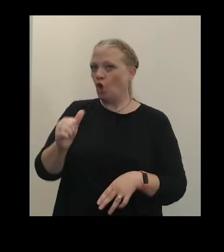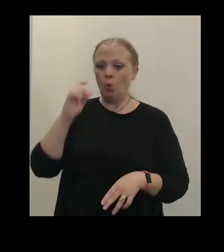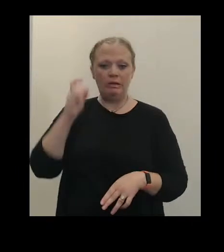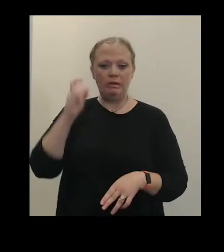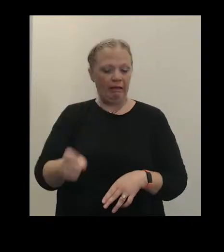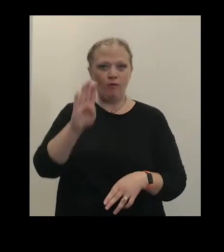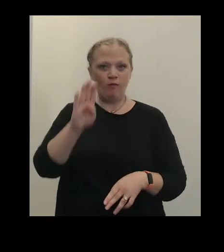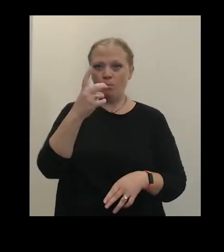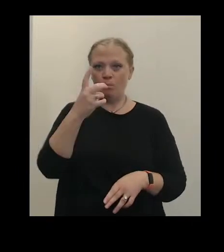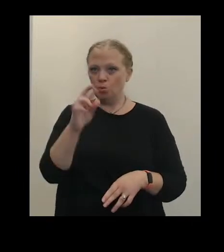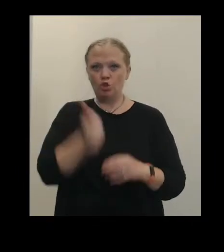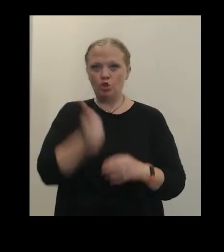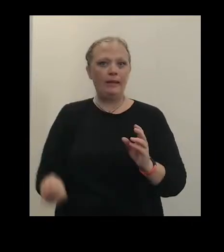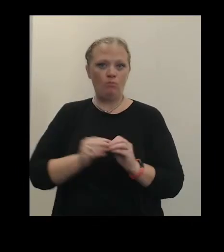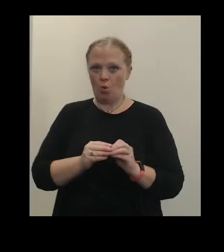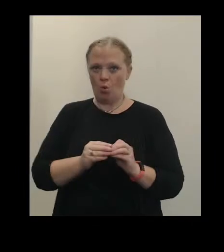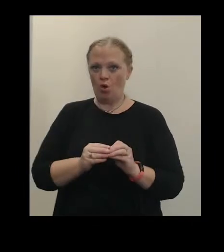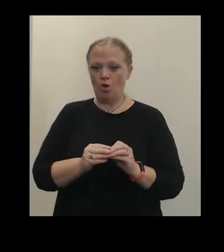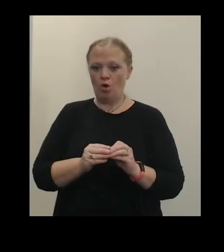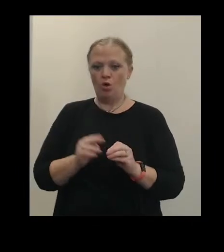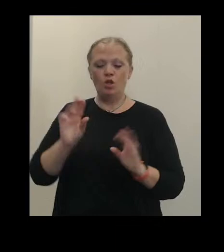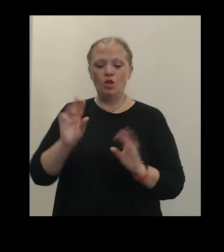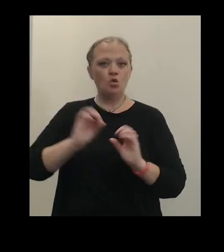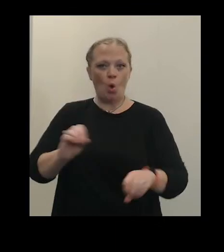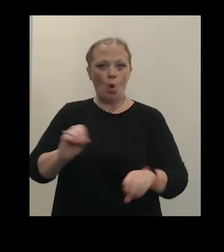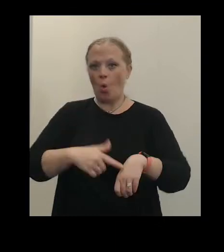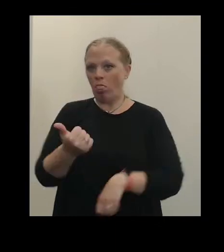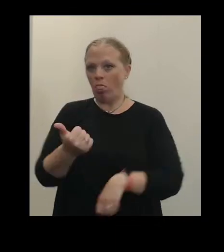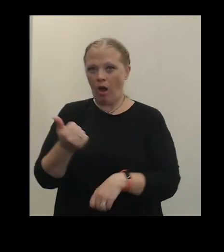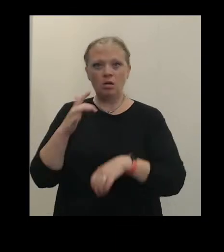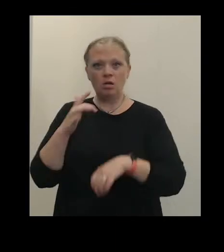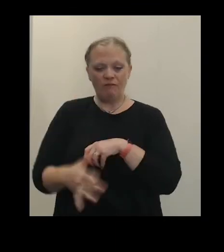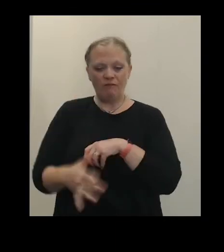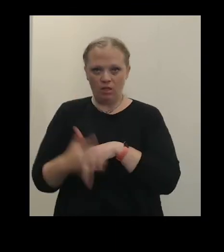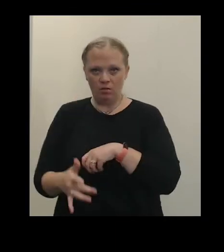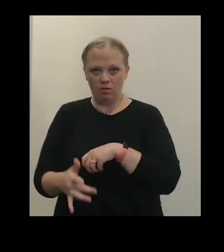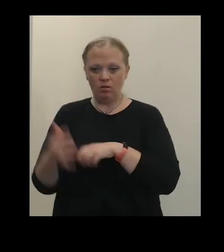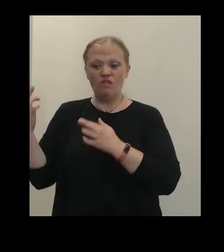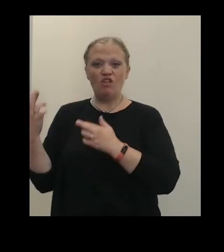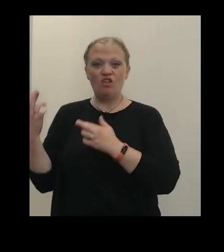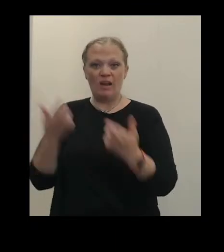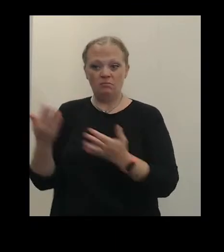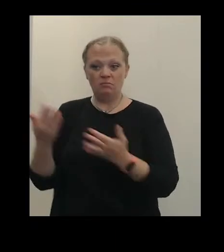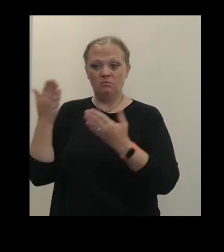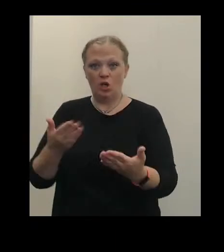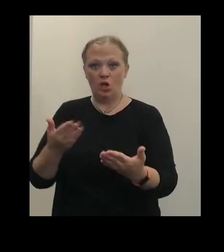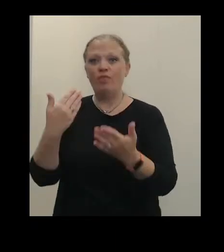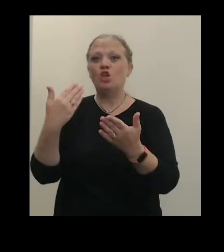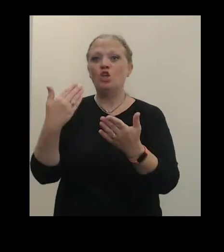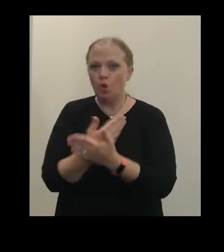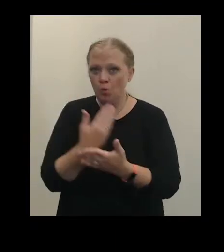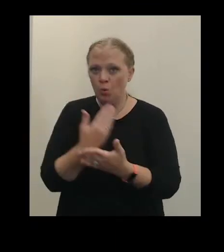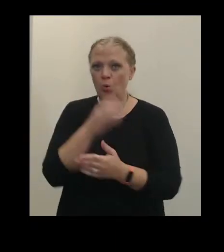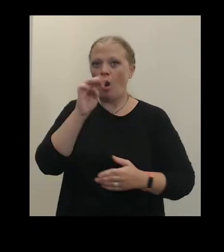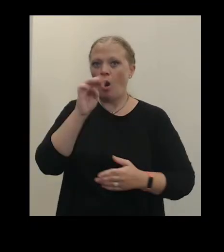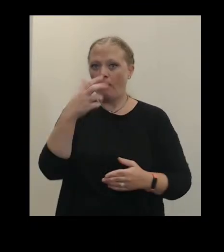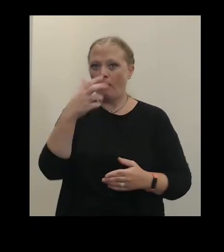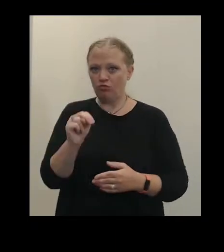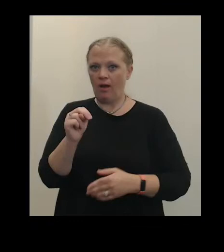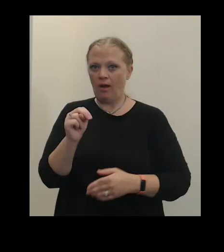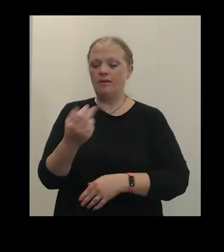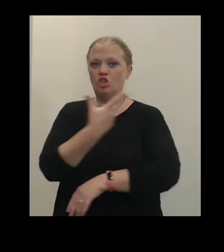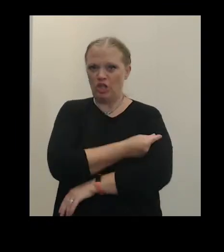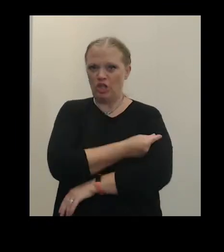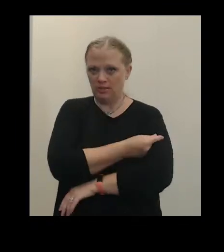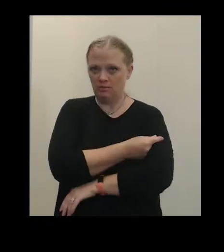in pharmacies or healthcare providers' offices. But the recommendation is to give this new Omicron variant of